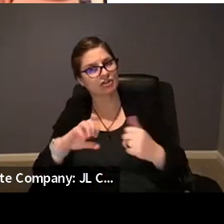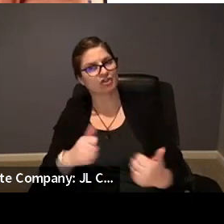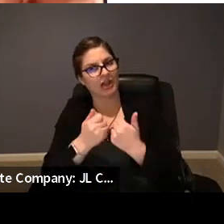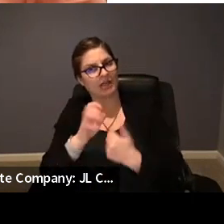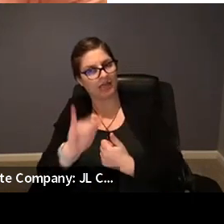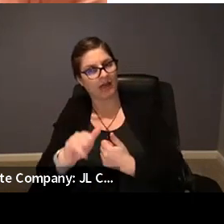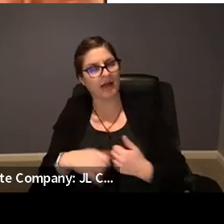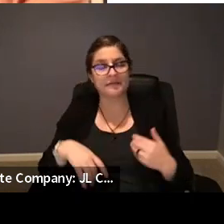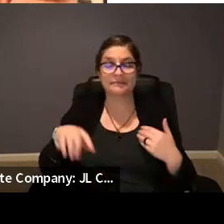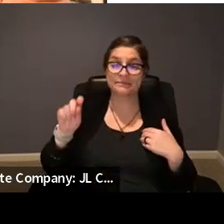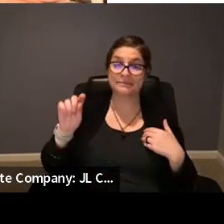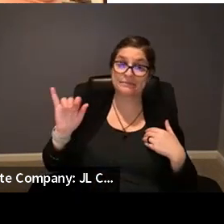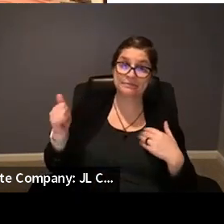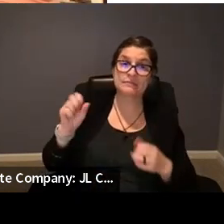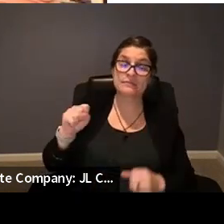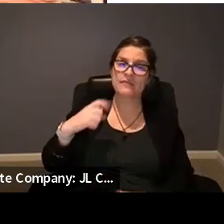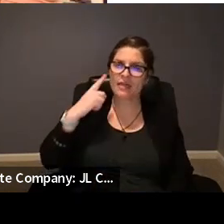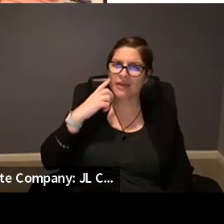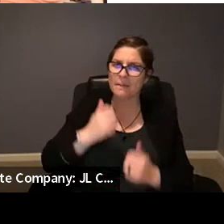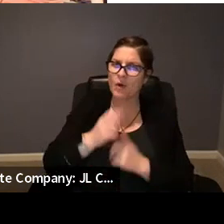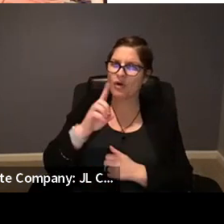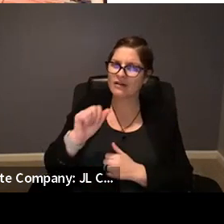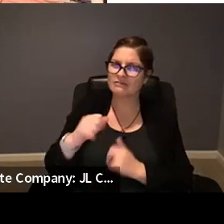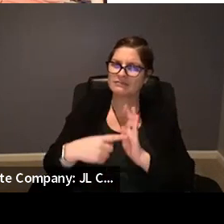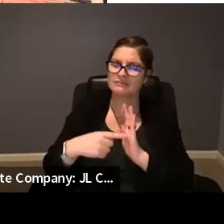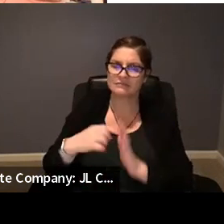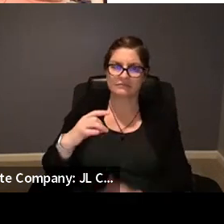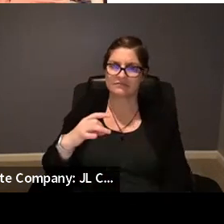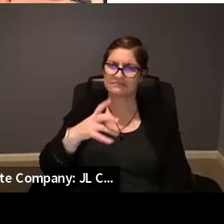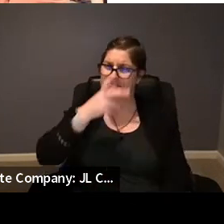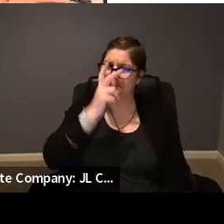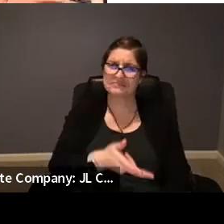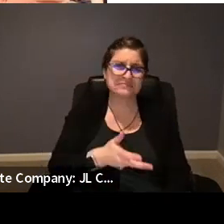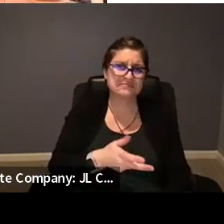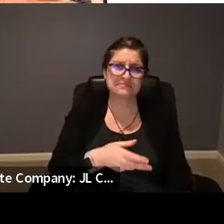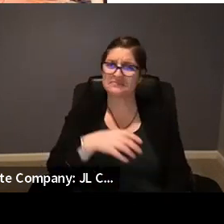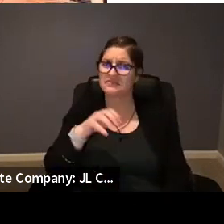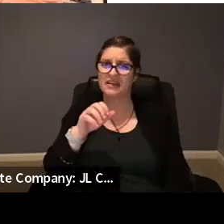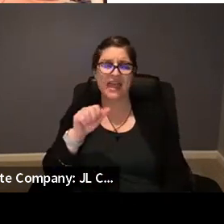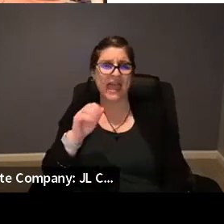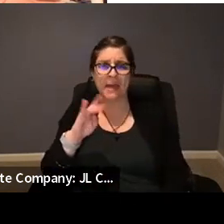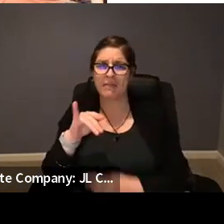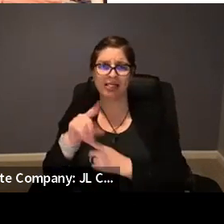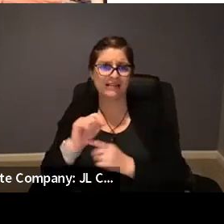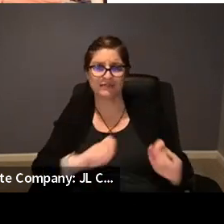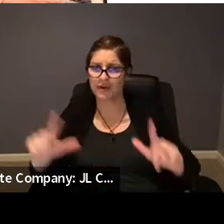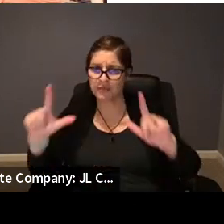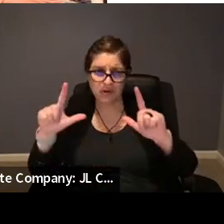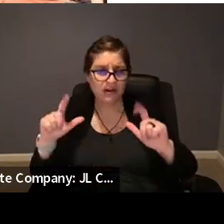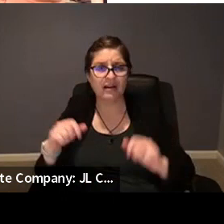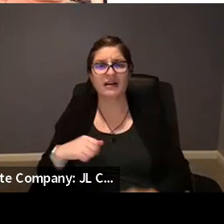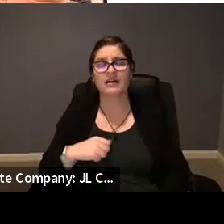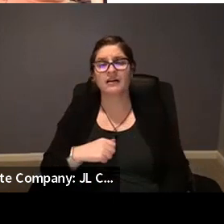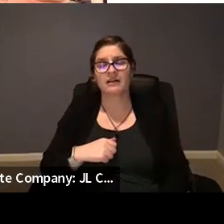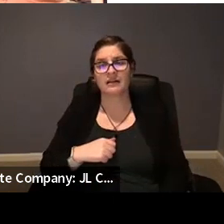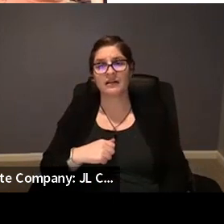Yeah, I think most disabled representations are pretty poor or garbage, ableist. Something that I took